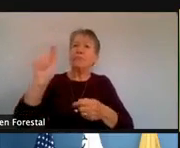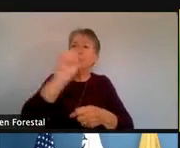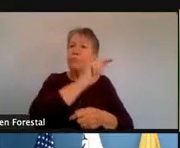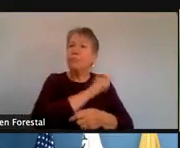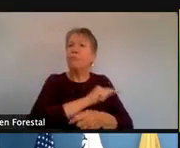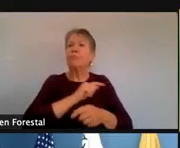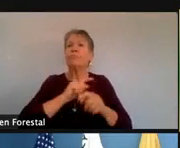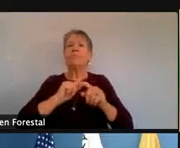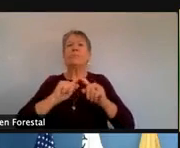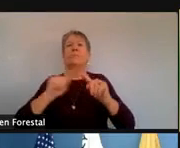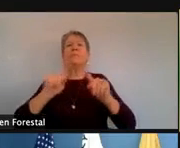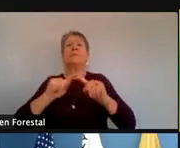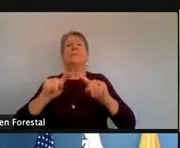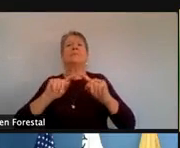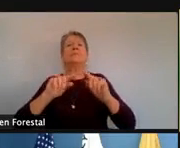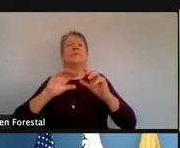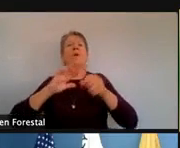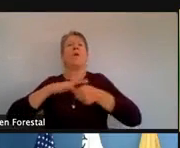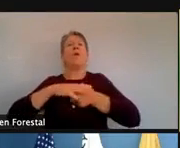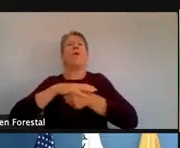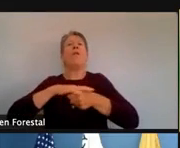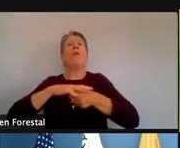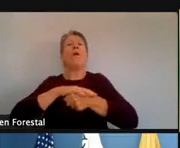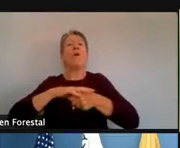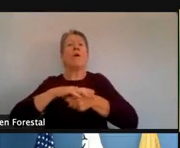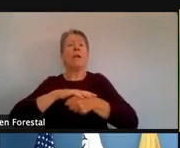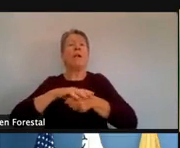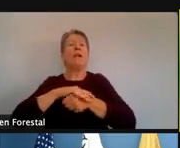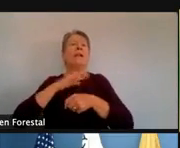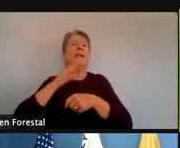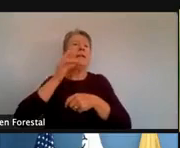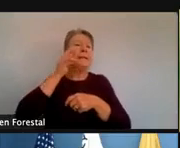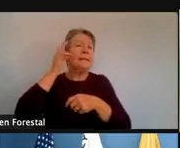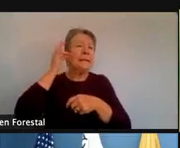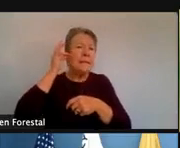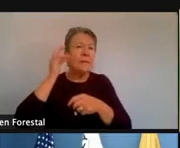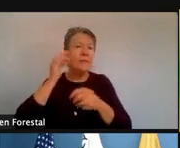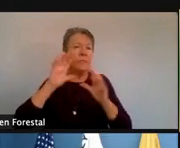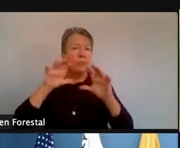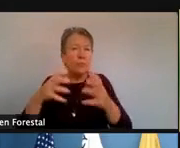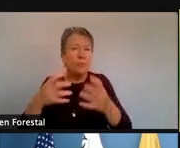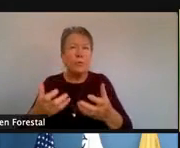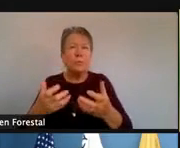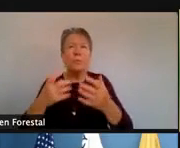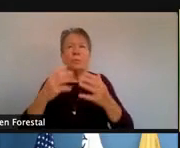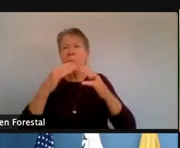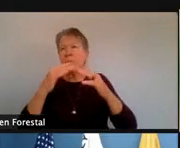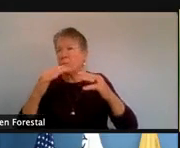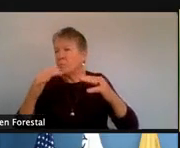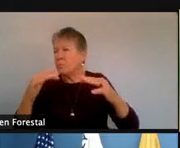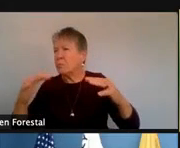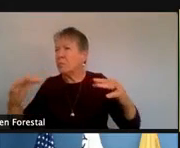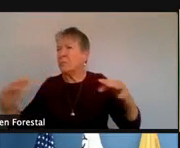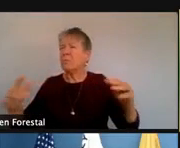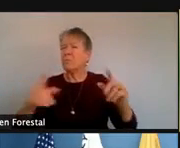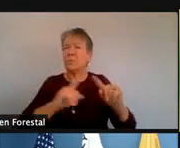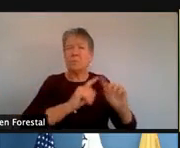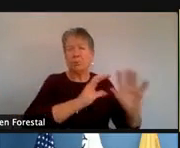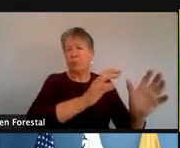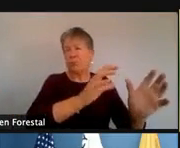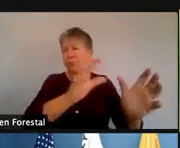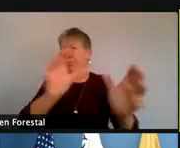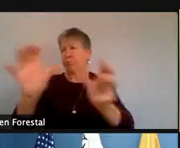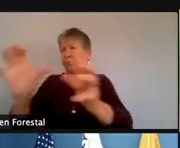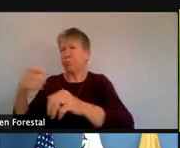health system CEOs and unions. And we will also be talking to community partners, the